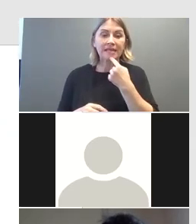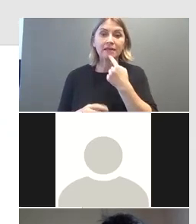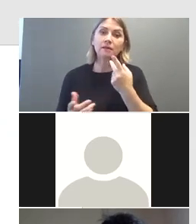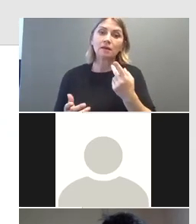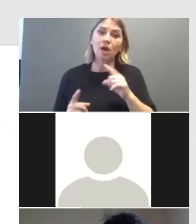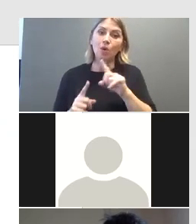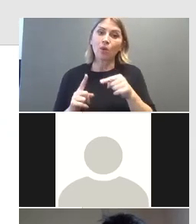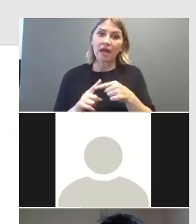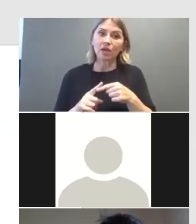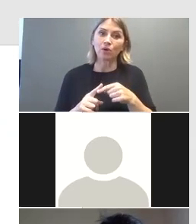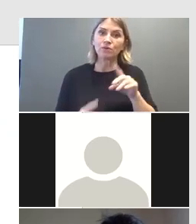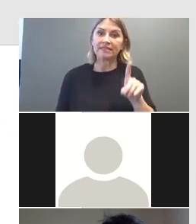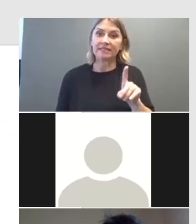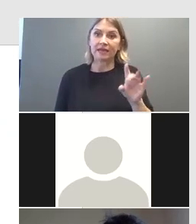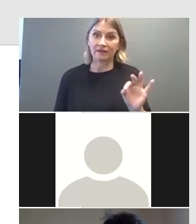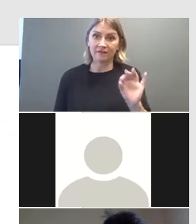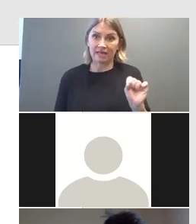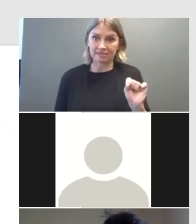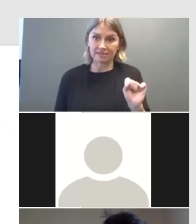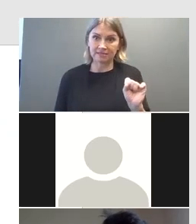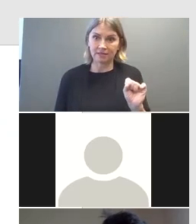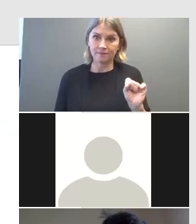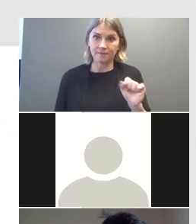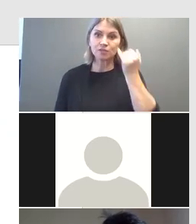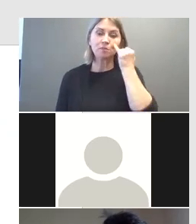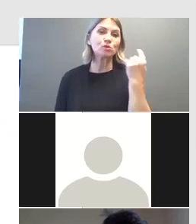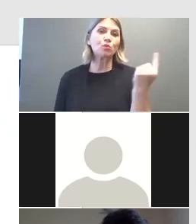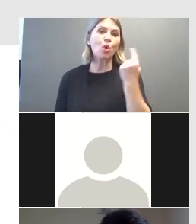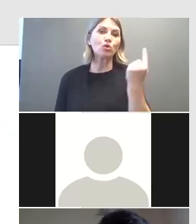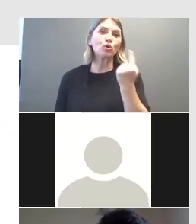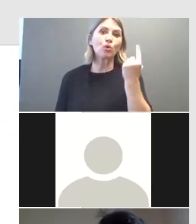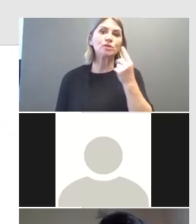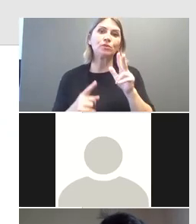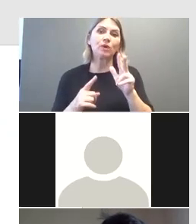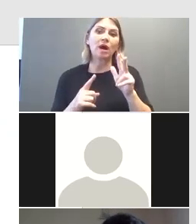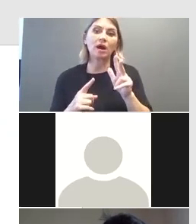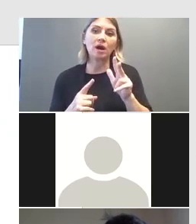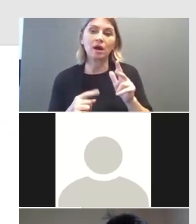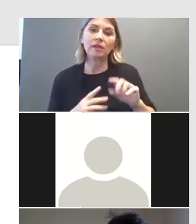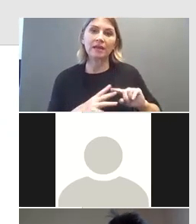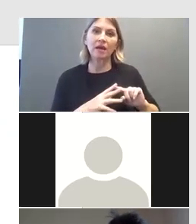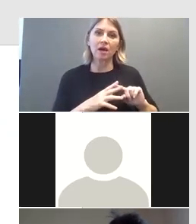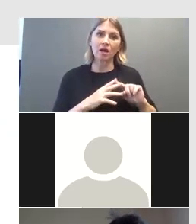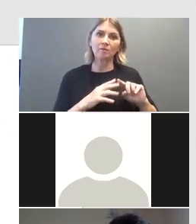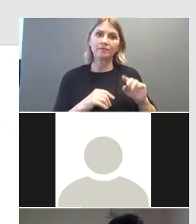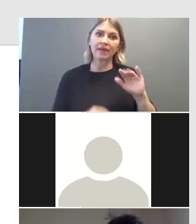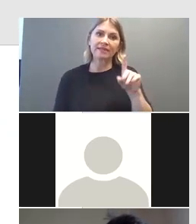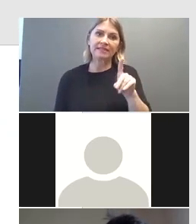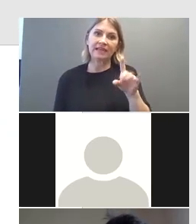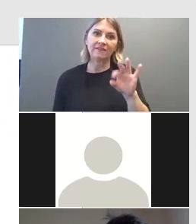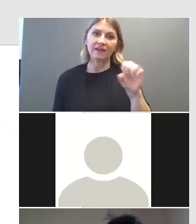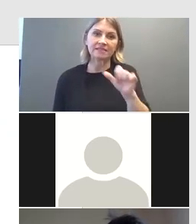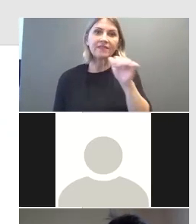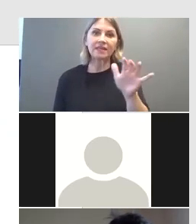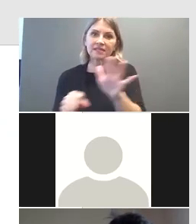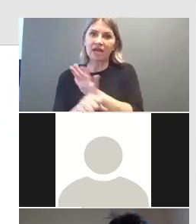going to do DFS, let's just say that we are only going to apply the explore function of DFS, not the entirety of